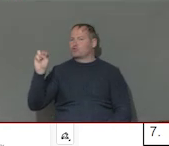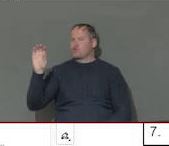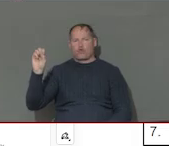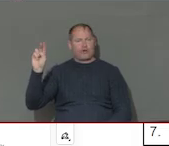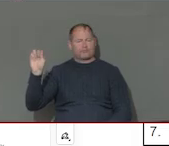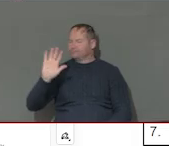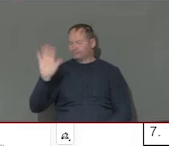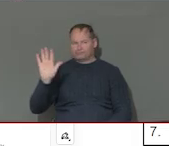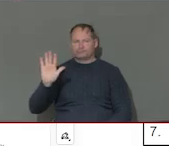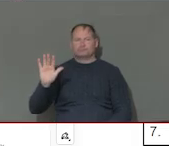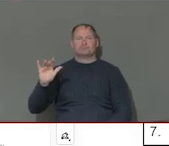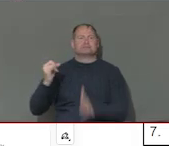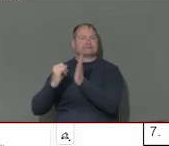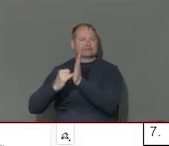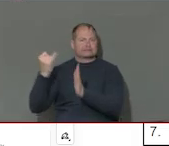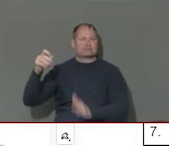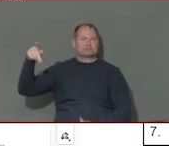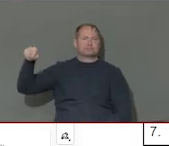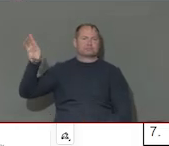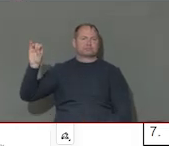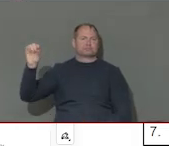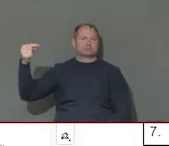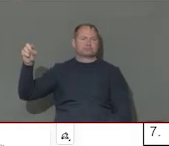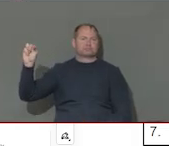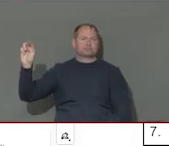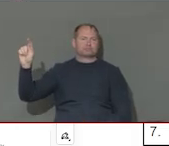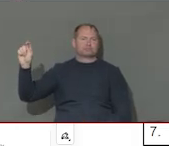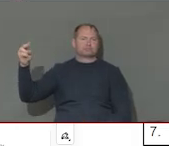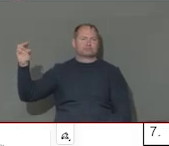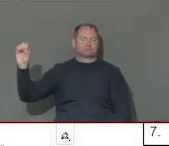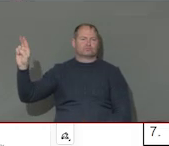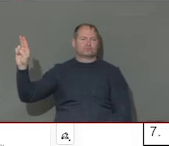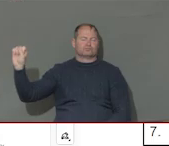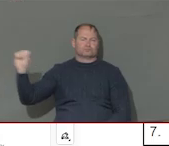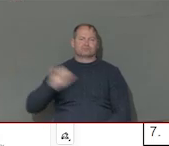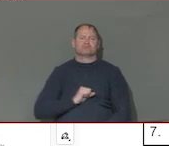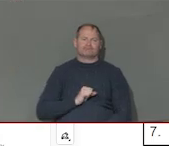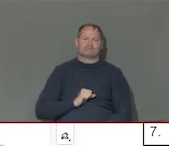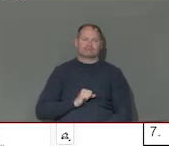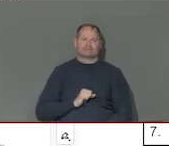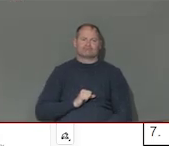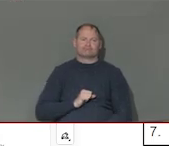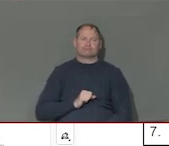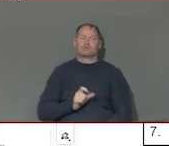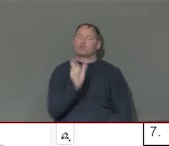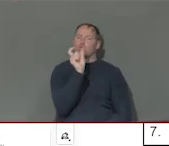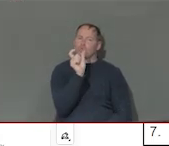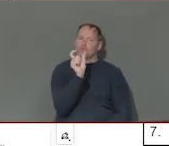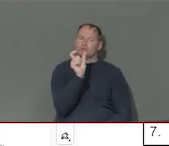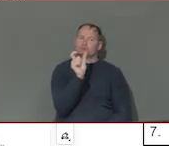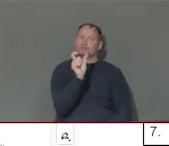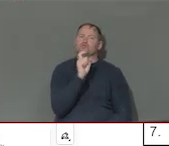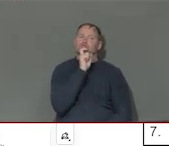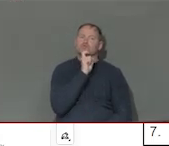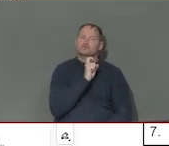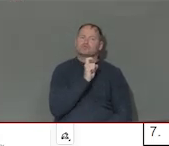other primates, it's prognathous. So please, you either use the word prognathous